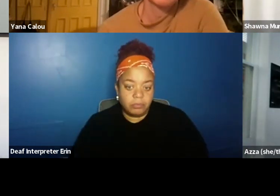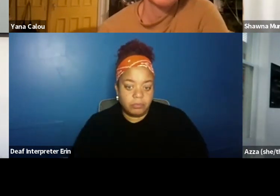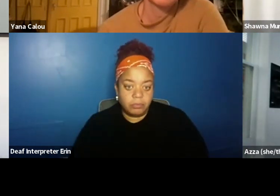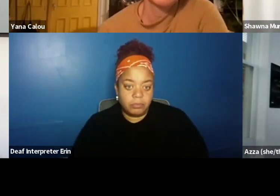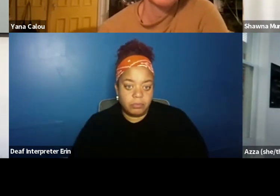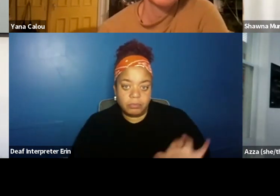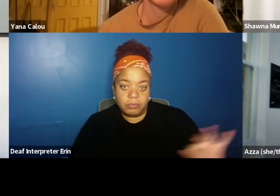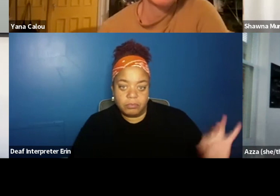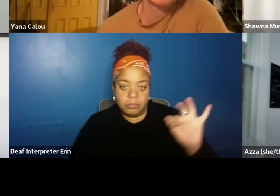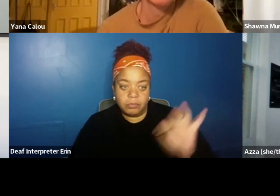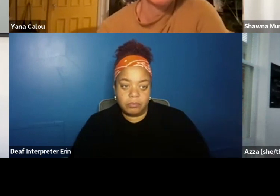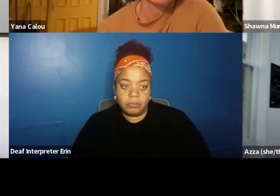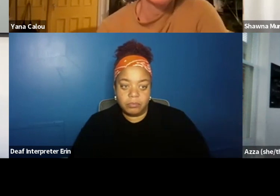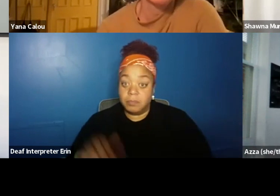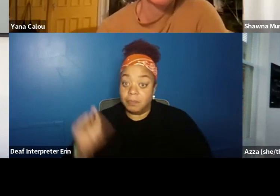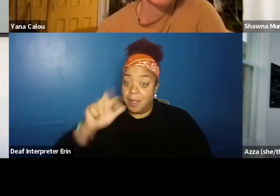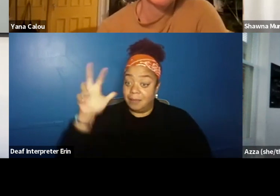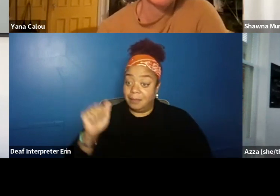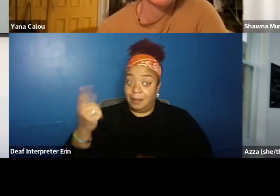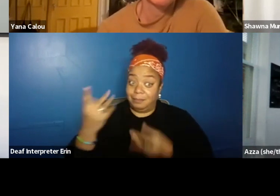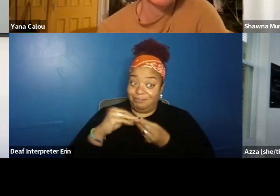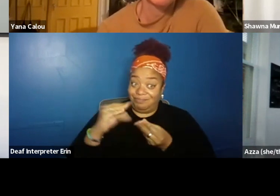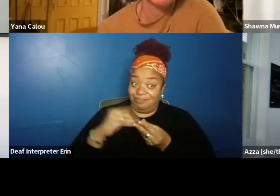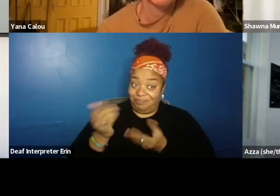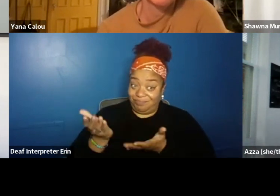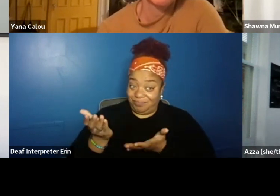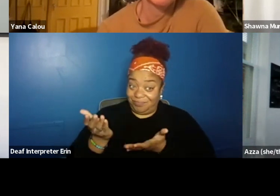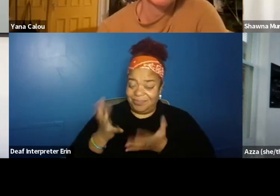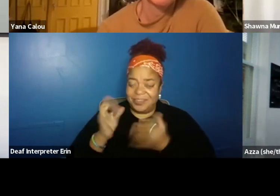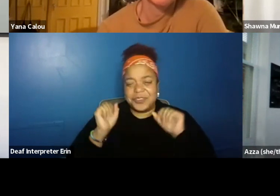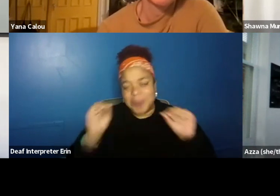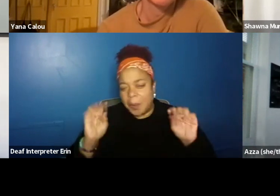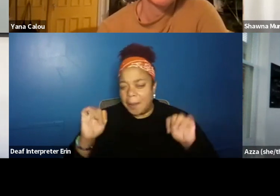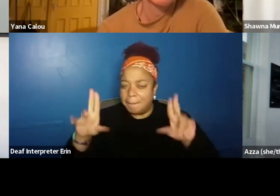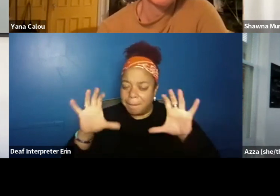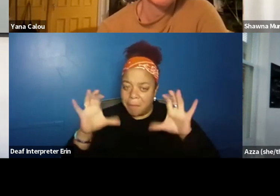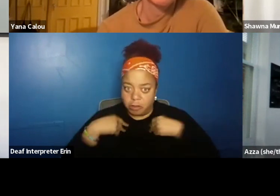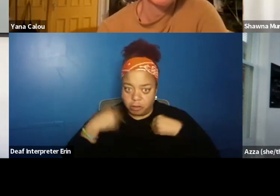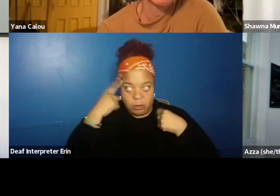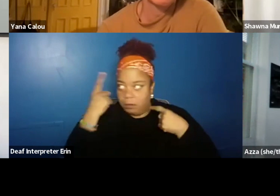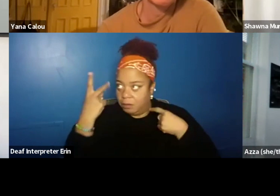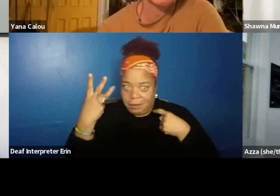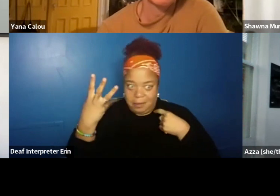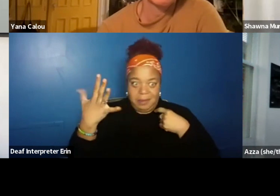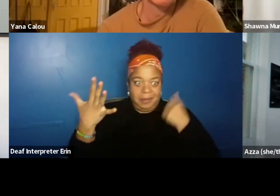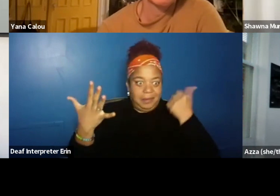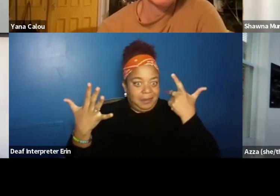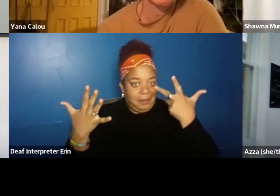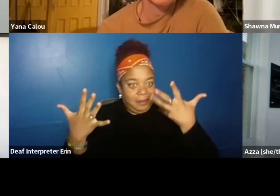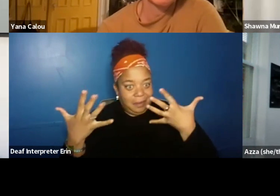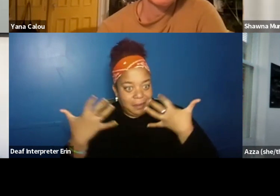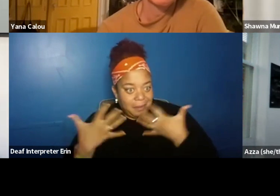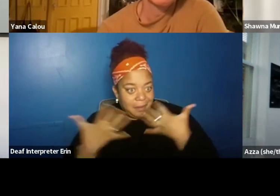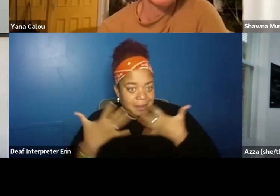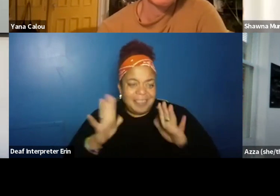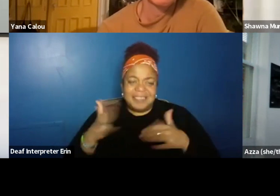There's so much that's coming up for me right now. One thing I want to just start with, I so appreciate what you shared,